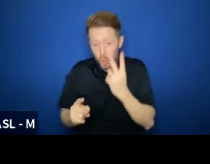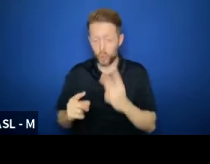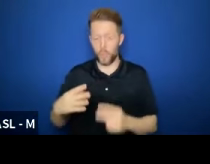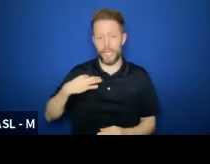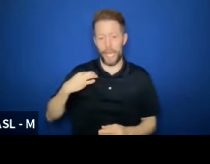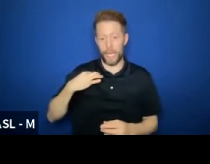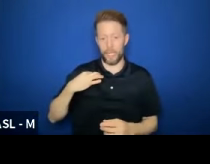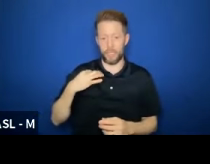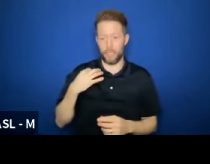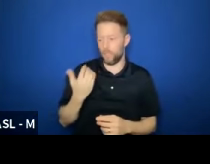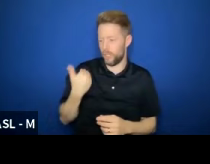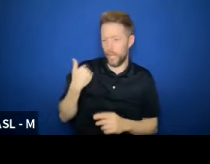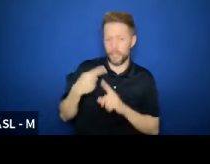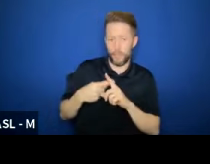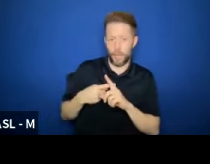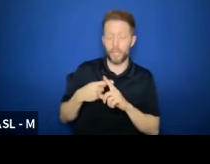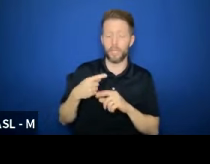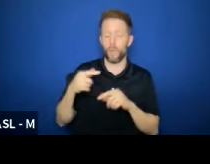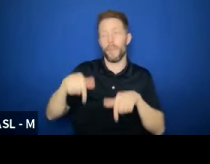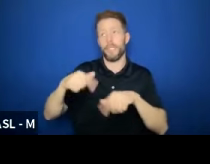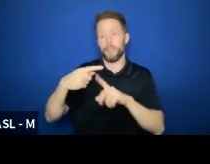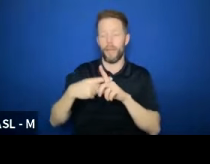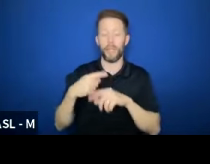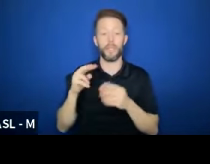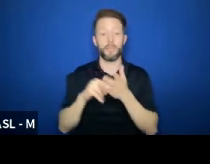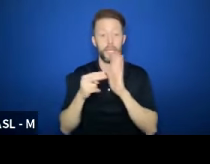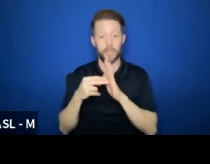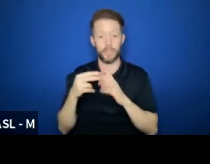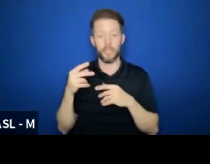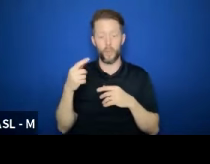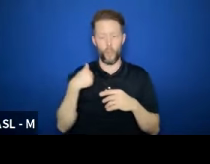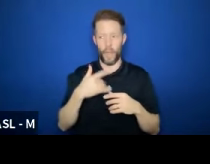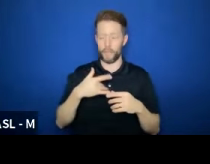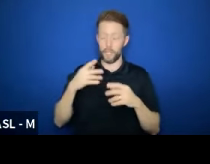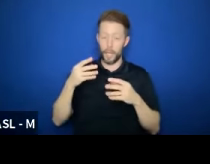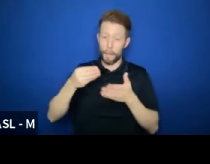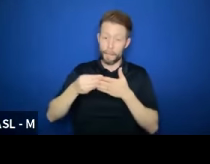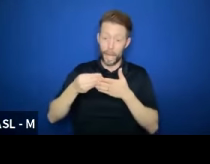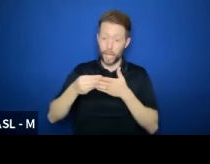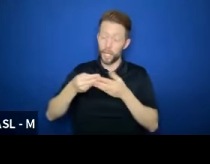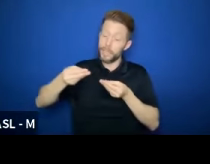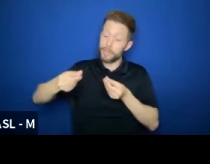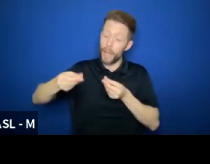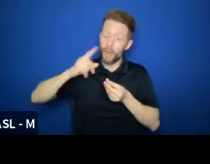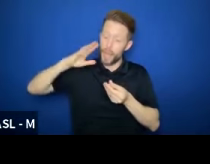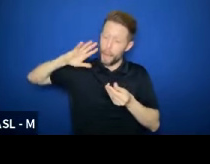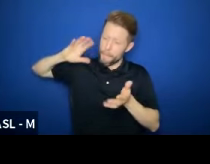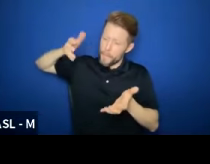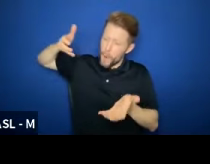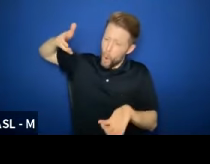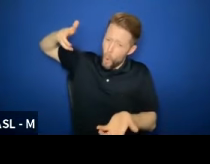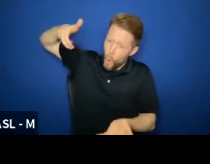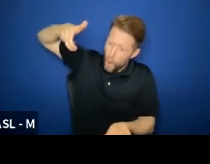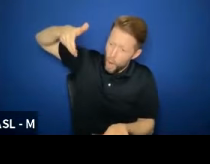Georgia just last month. And so we have, or this month. So we have this sense of how much money is being poured, and it's very often corporate interests who pour that money